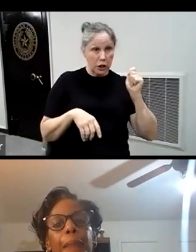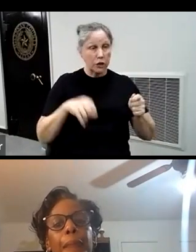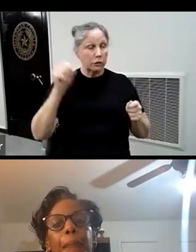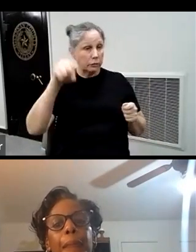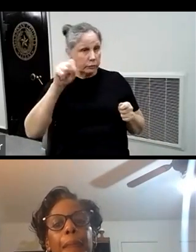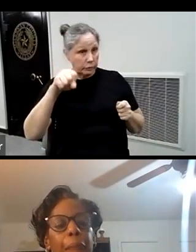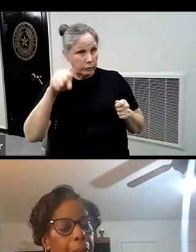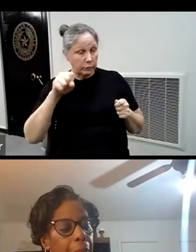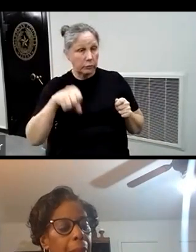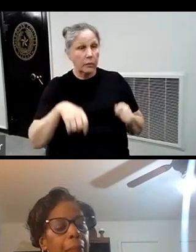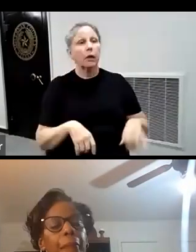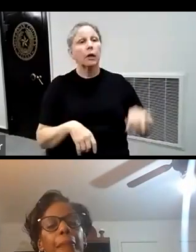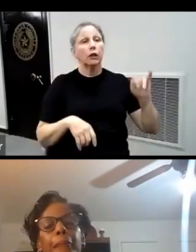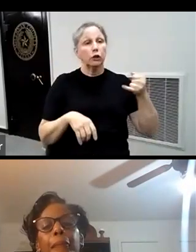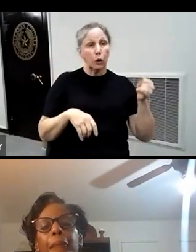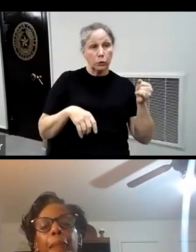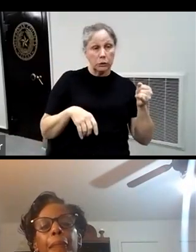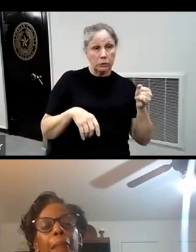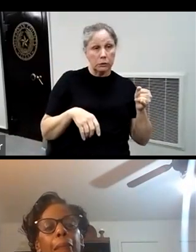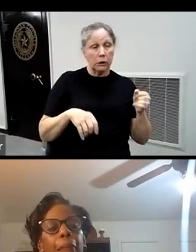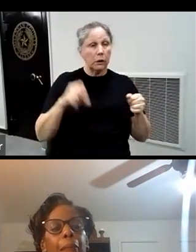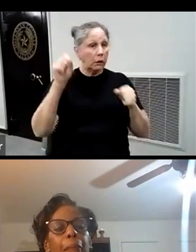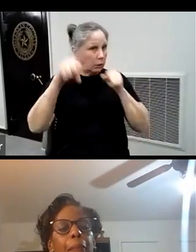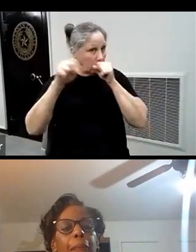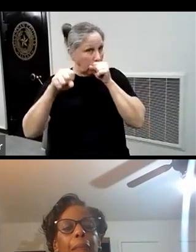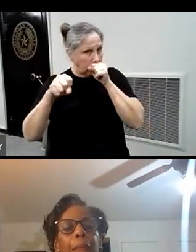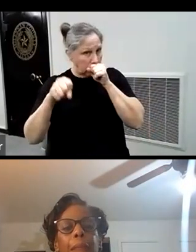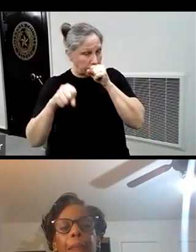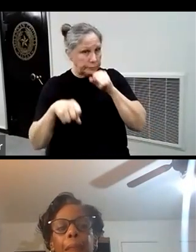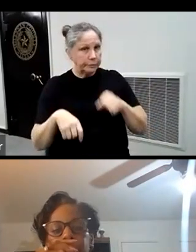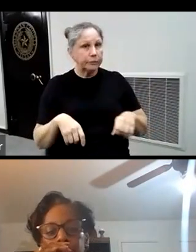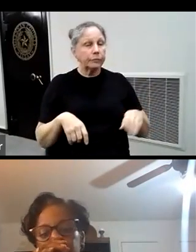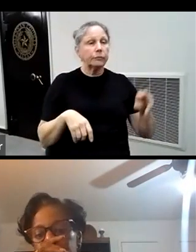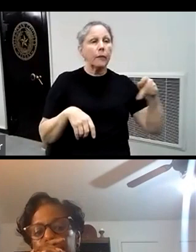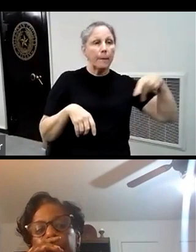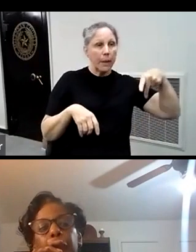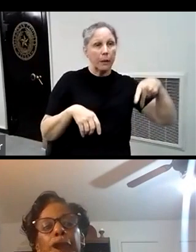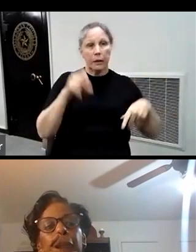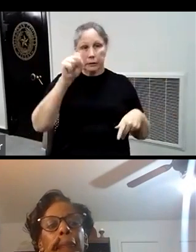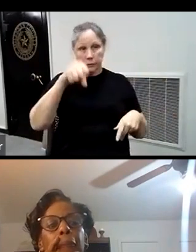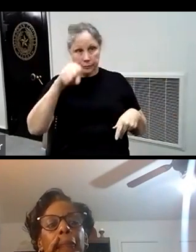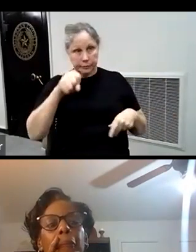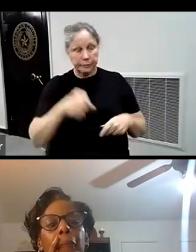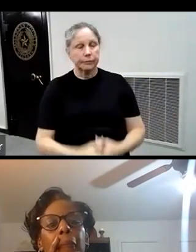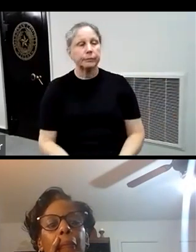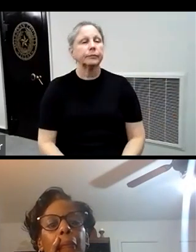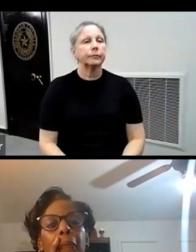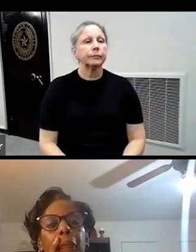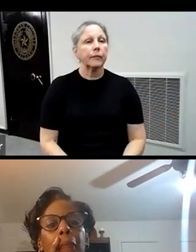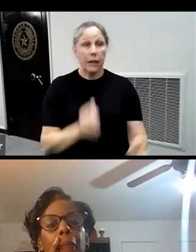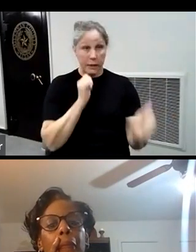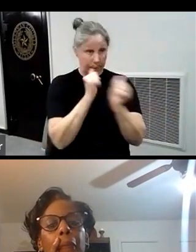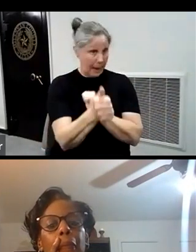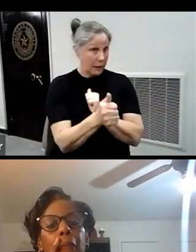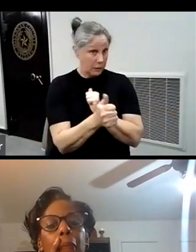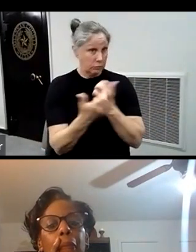Aye. Commissioner Jones, Aye. Commissioner Perry. Aye.